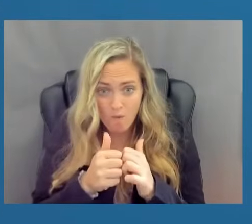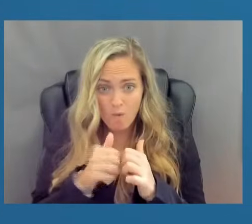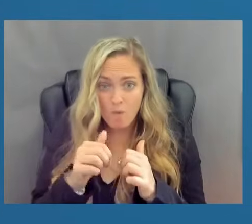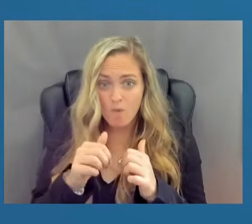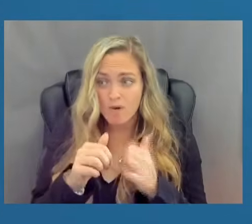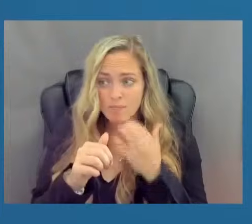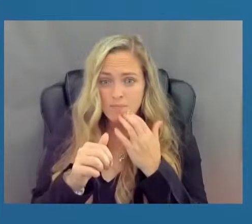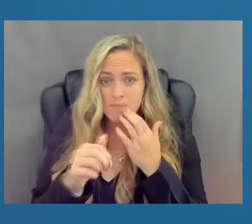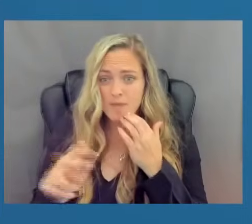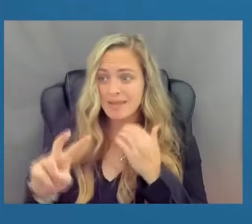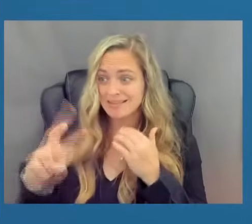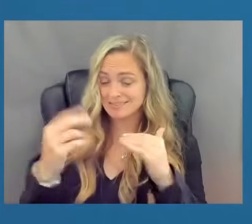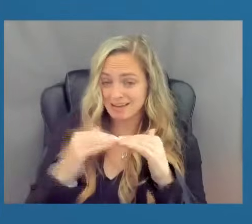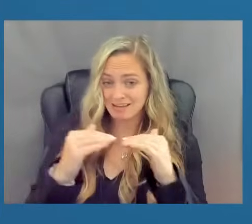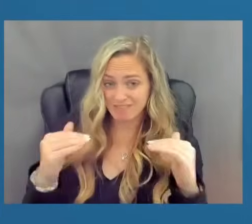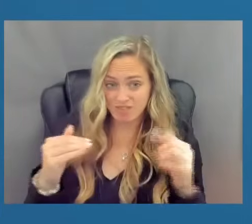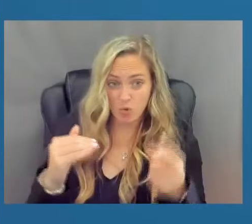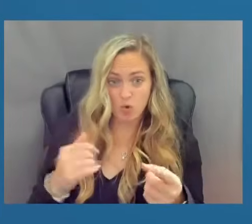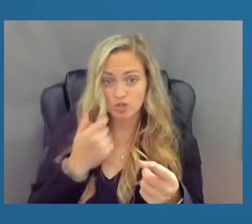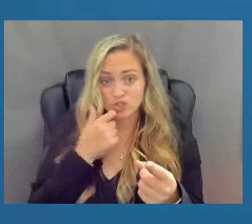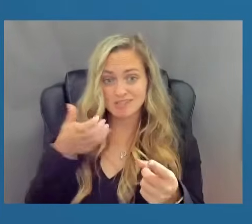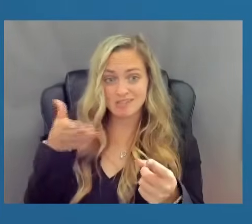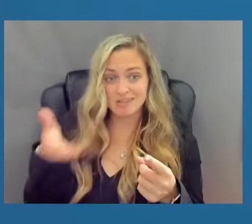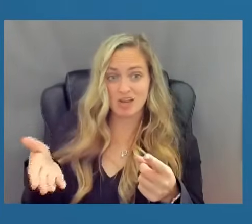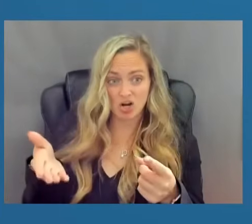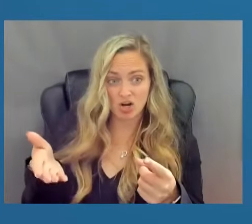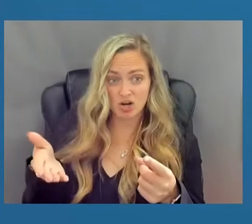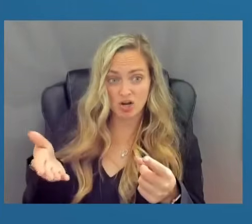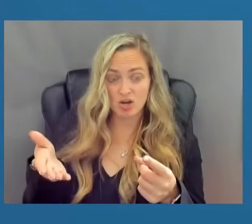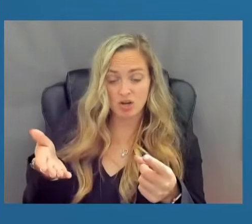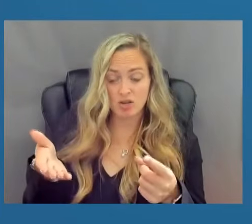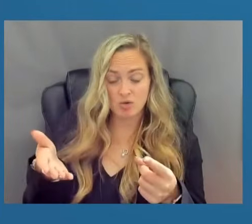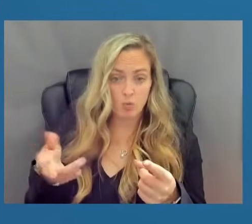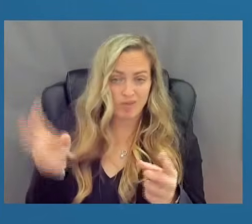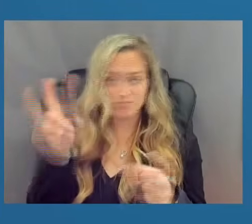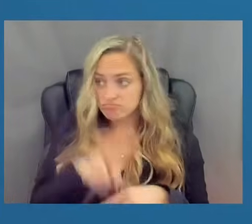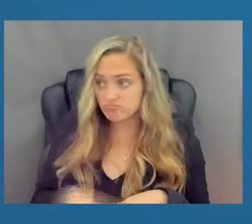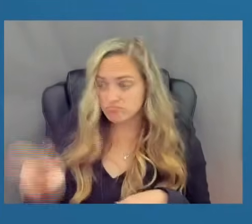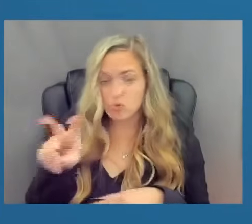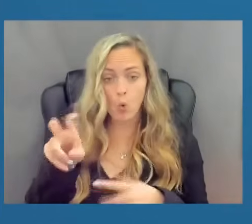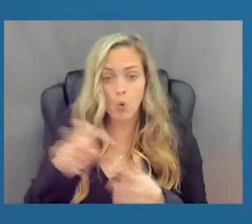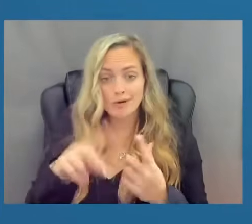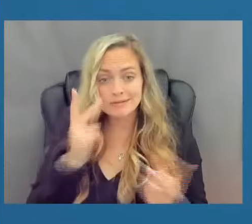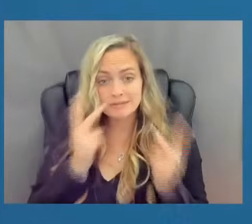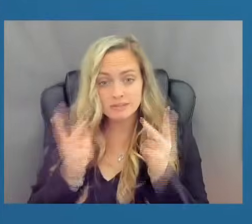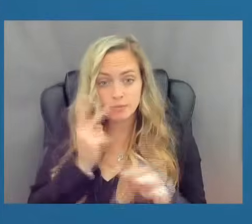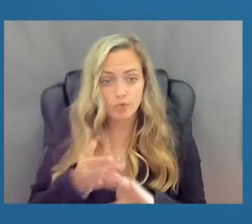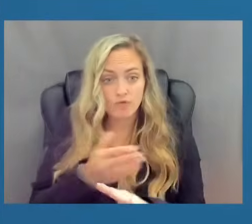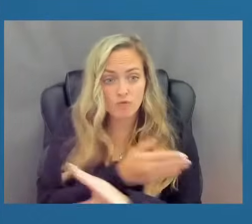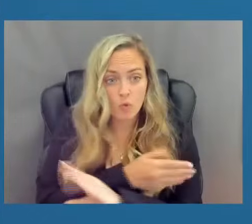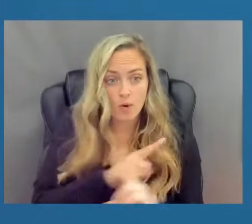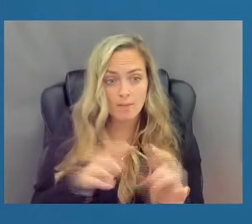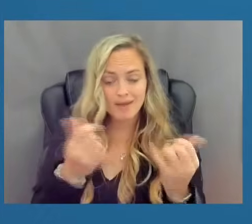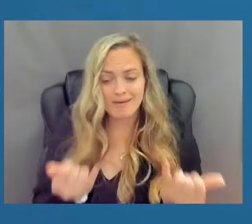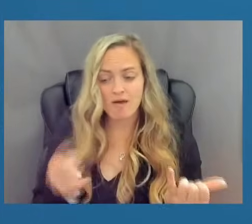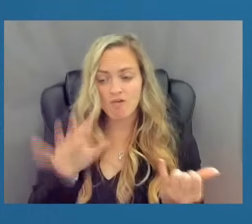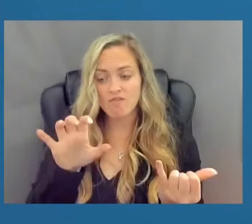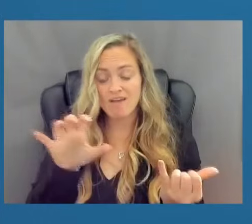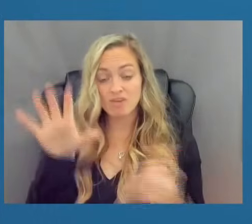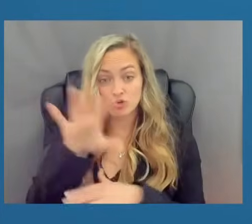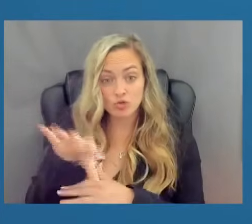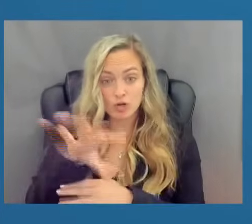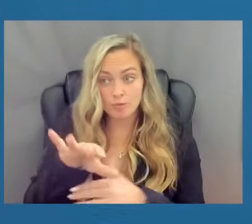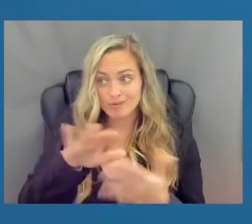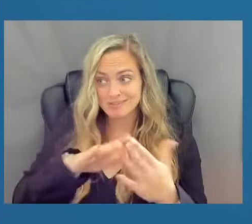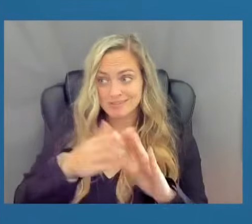the second floor. She's toured that center before. She was down there again, and we looked around. There are now over 500 cameras throughout the city